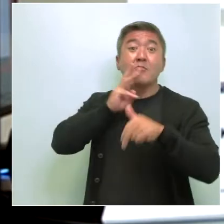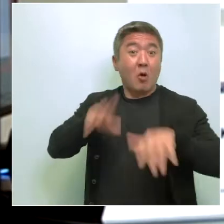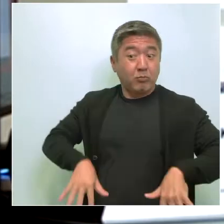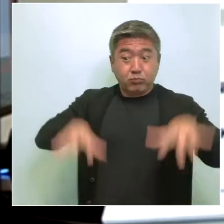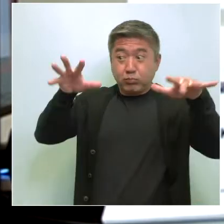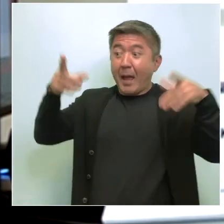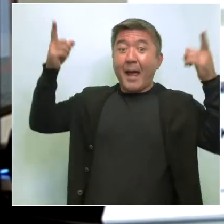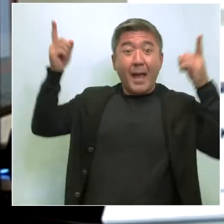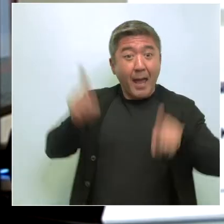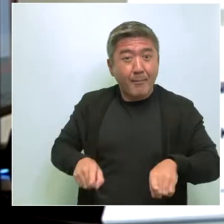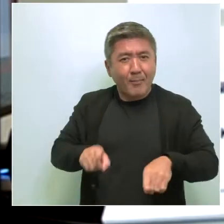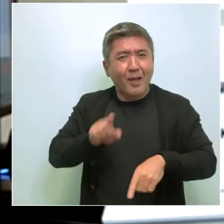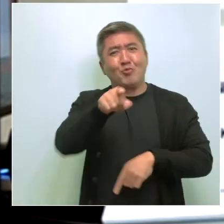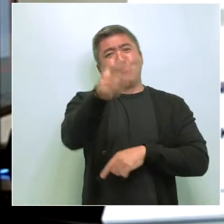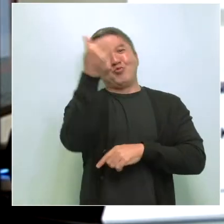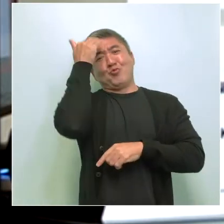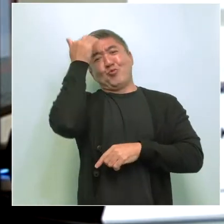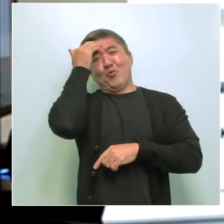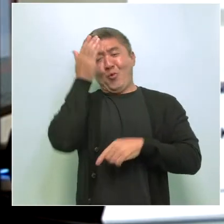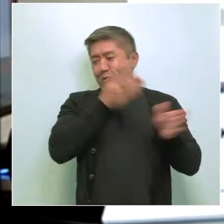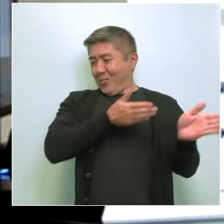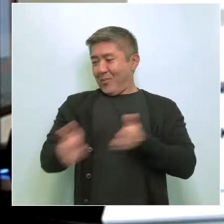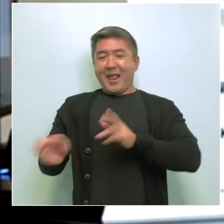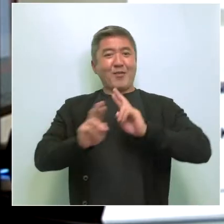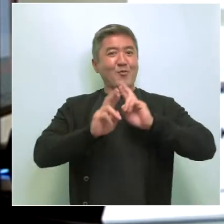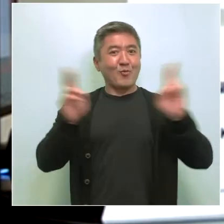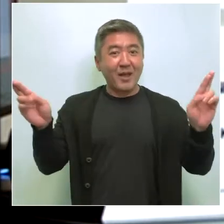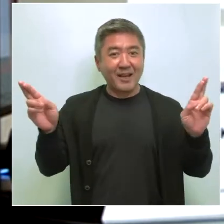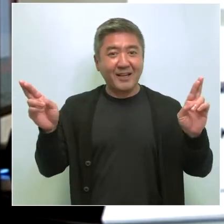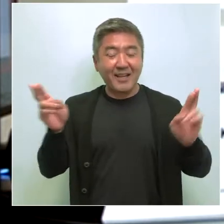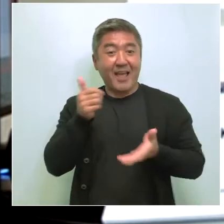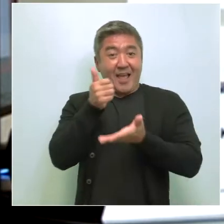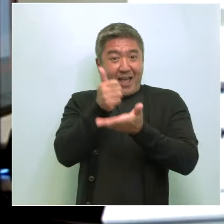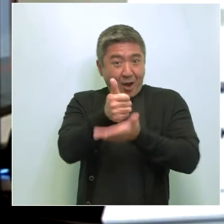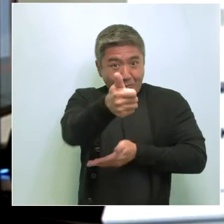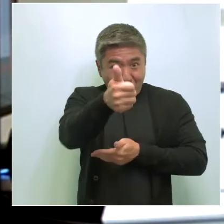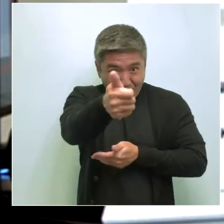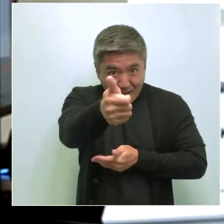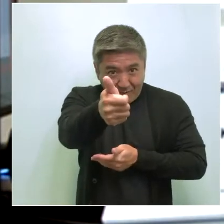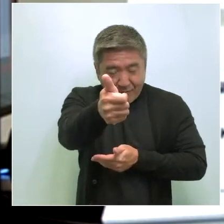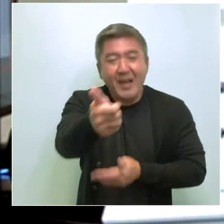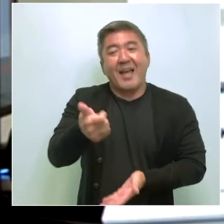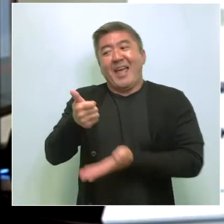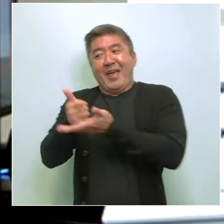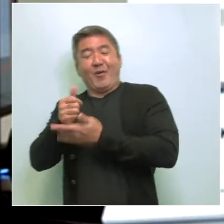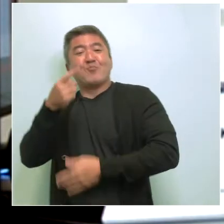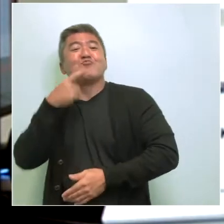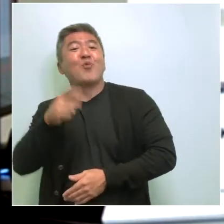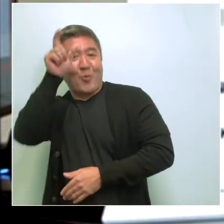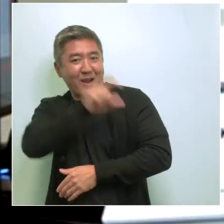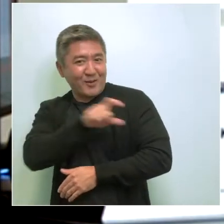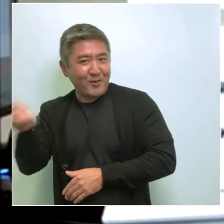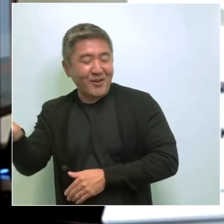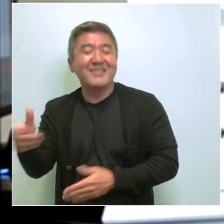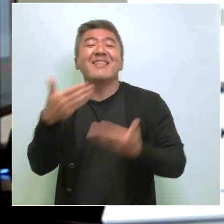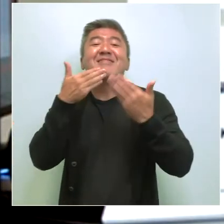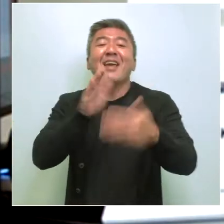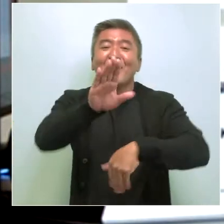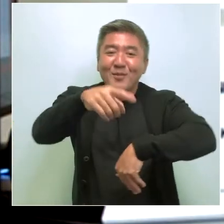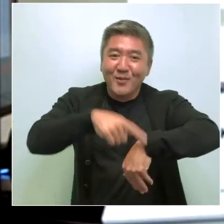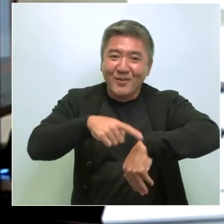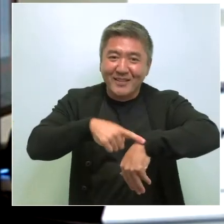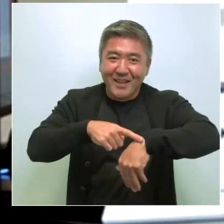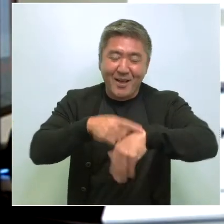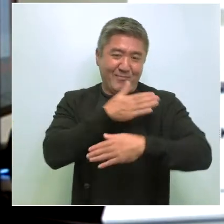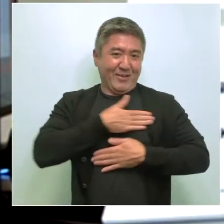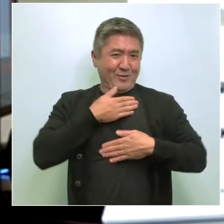time comes, you and your loved ones will be prepared. By helping yourself, you are helping us help everyone. So mahalo for your